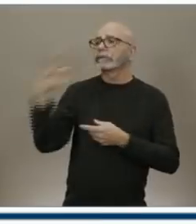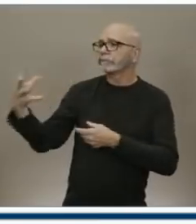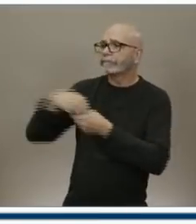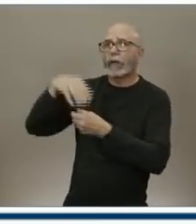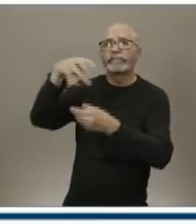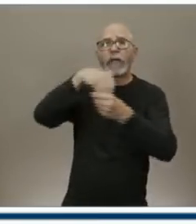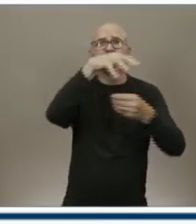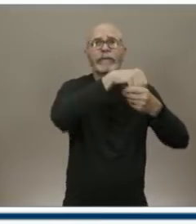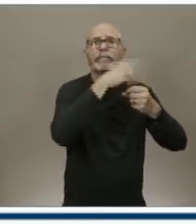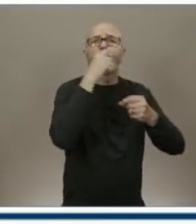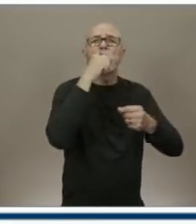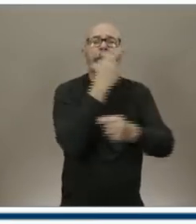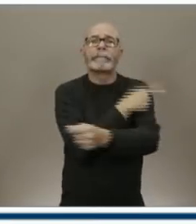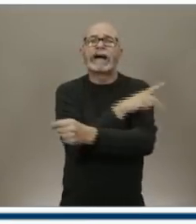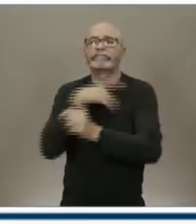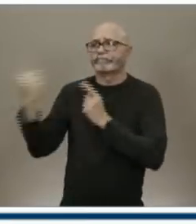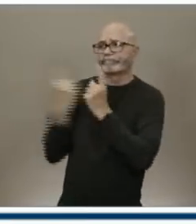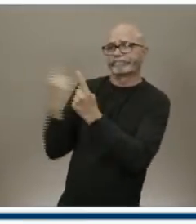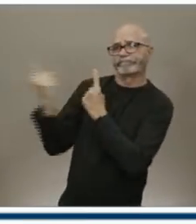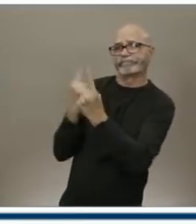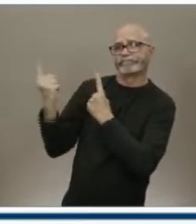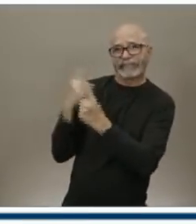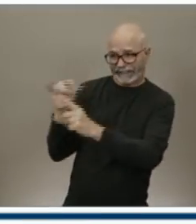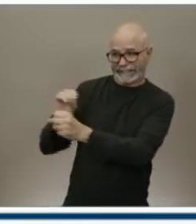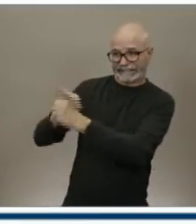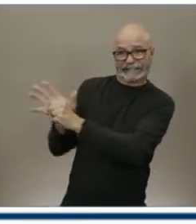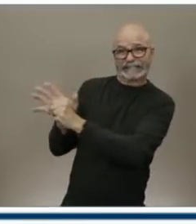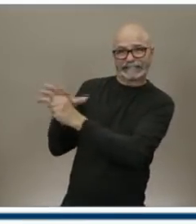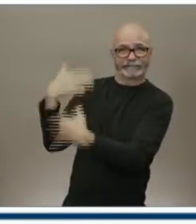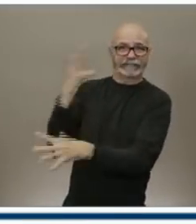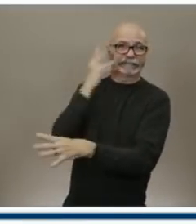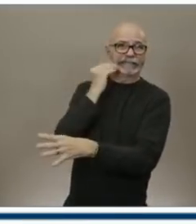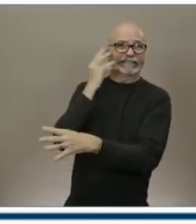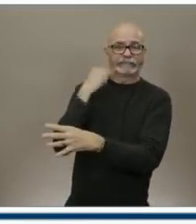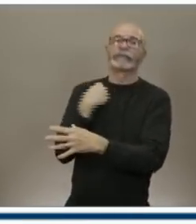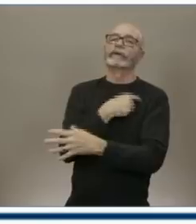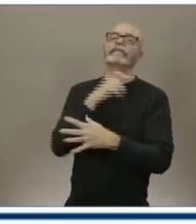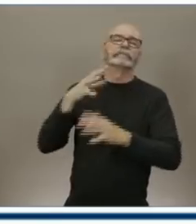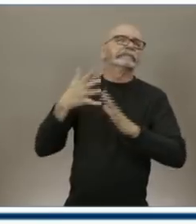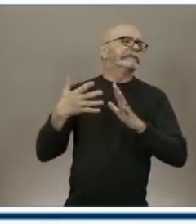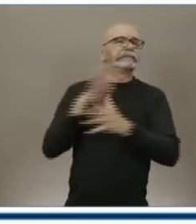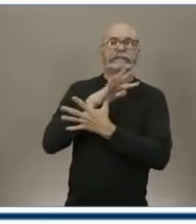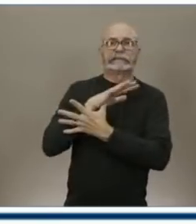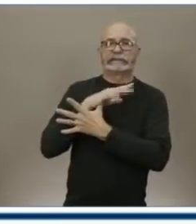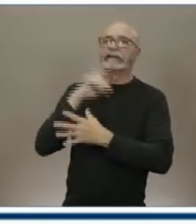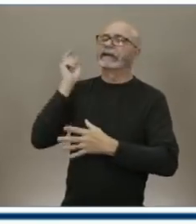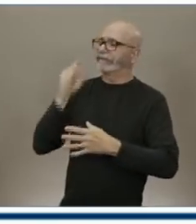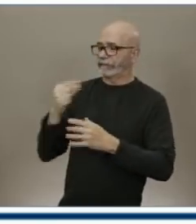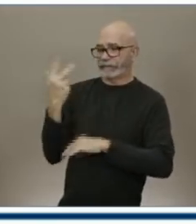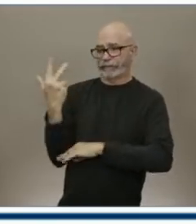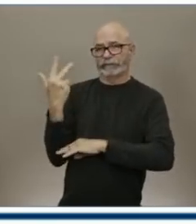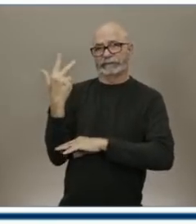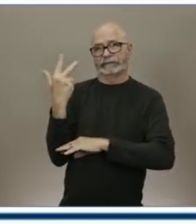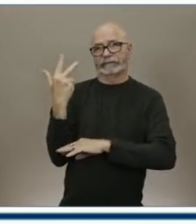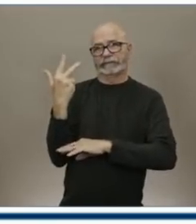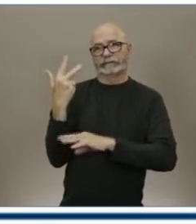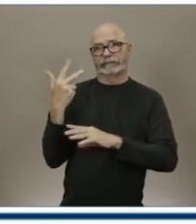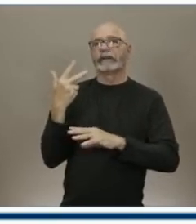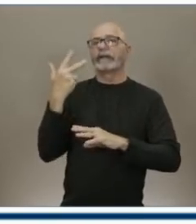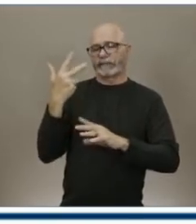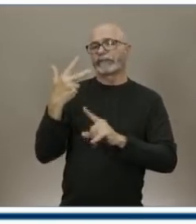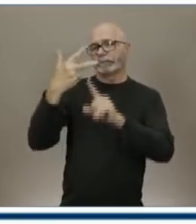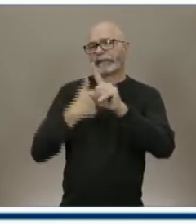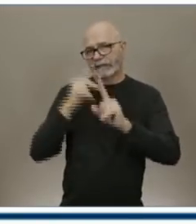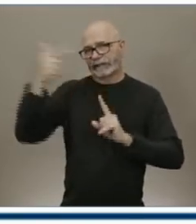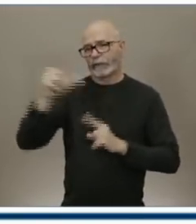why our priority for they are our priority for the first 3 months of 2021. In the